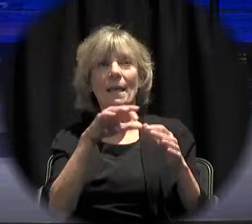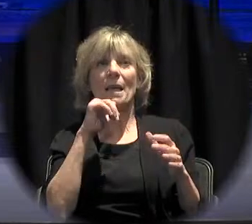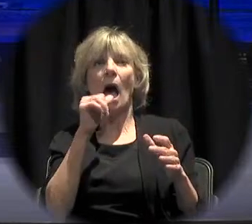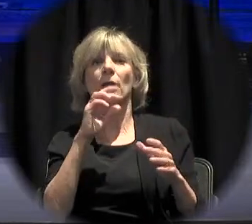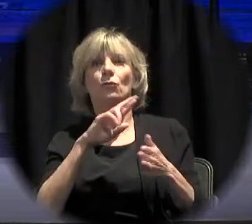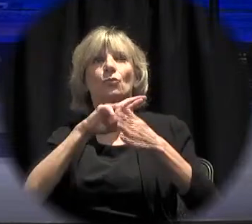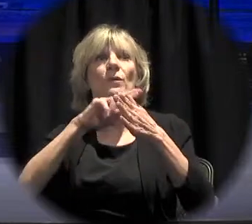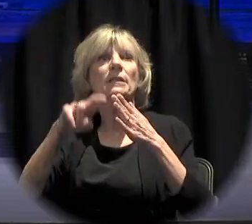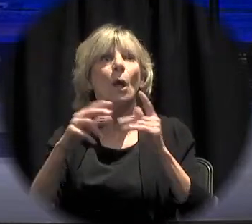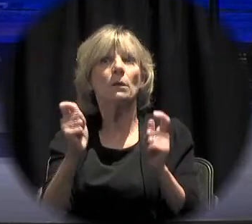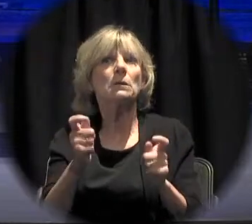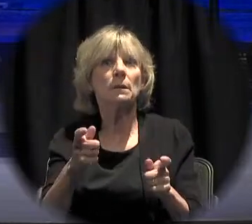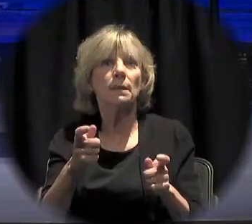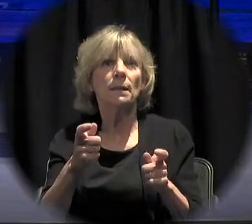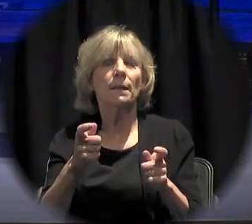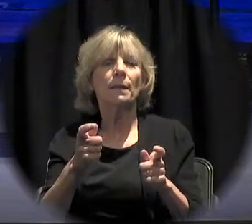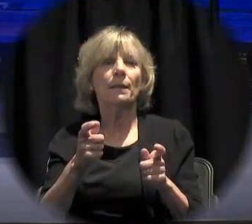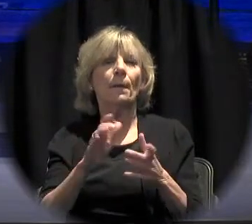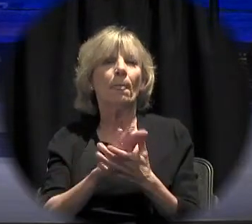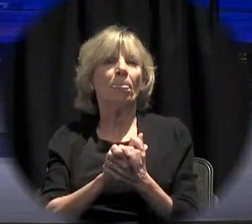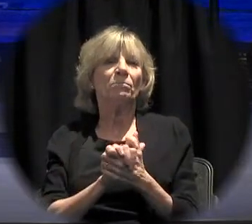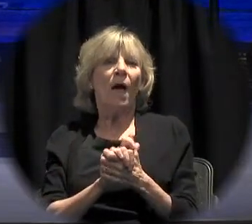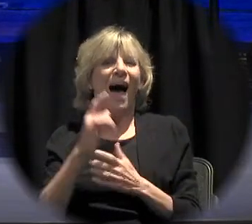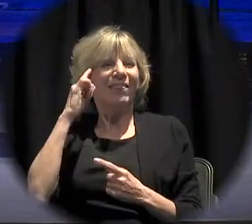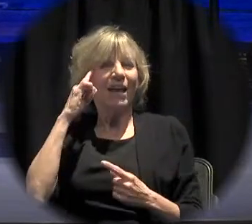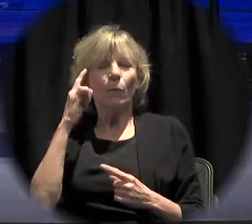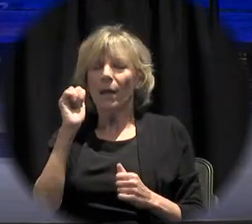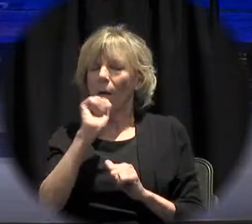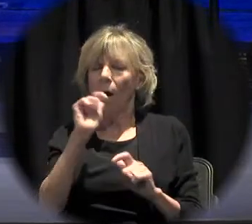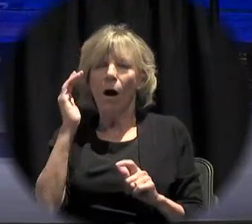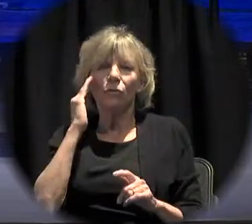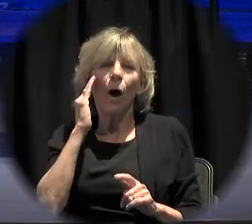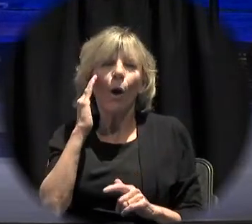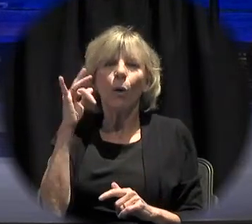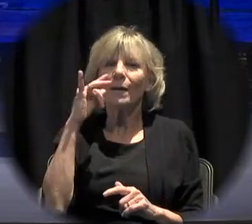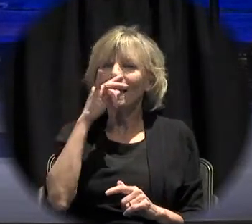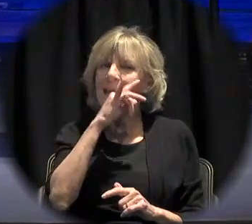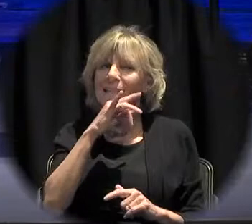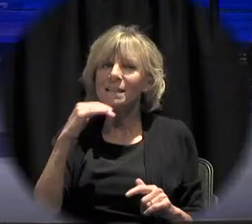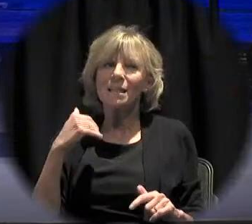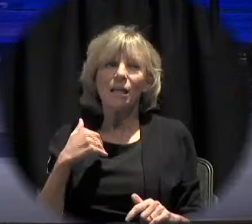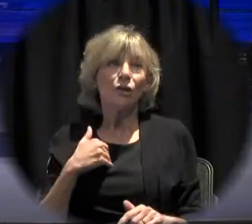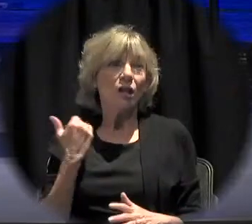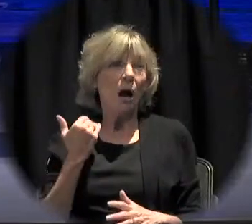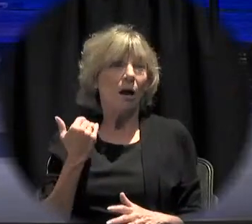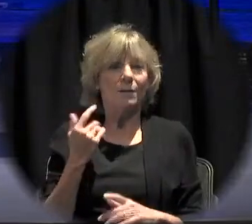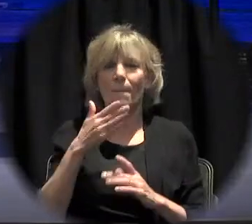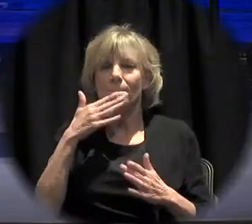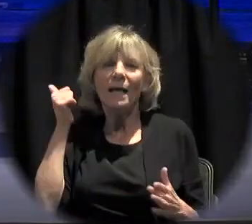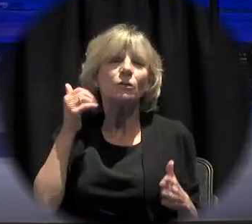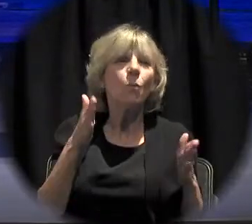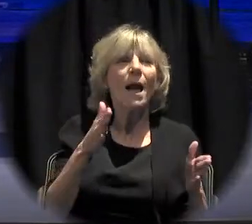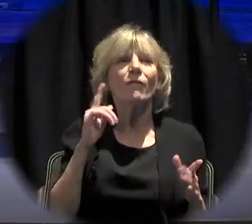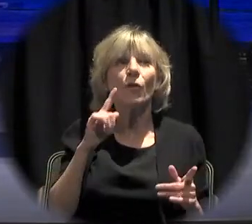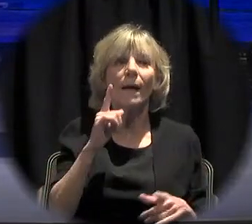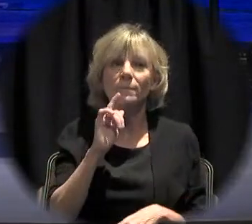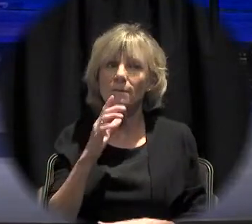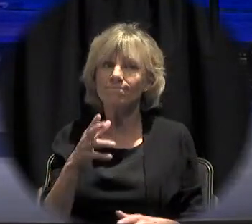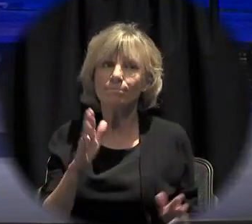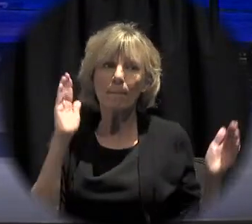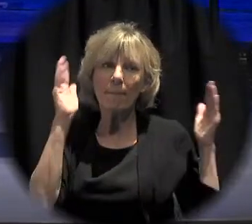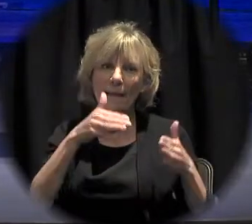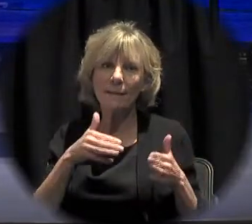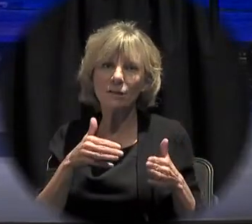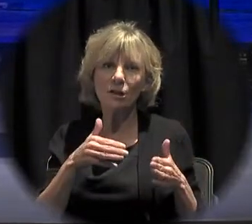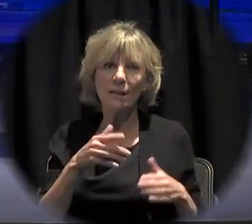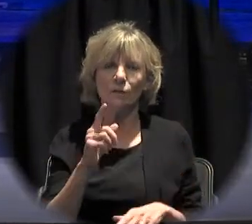results. I think we all know that when our kids are young, the fastest way to get them to do what we want to do is to threaten a harsh